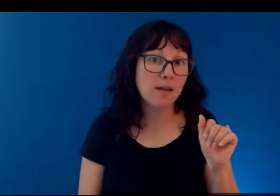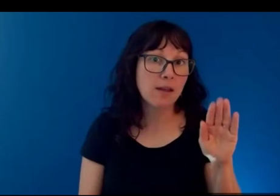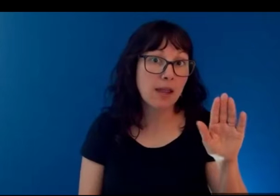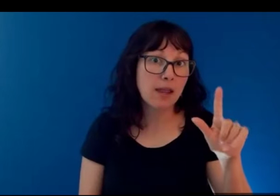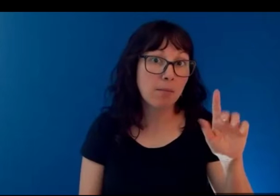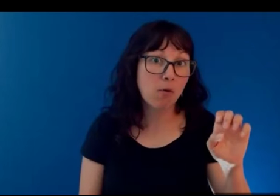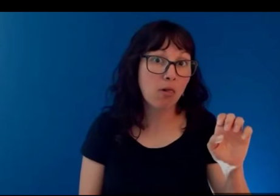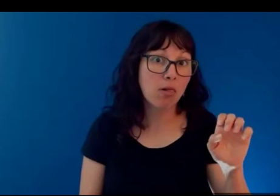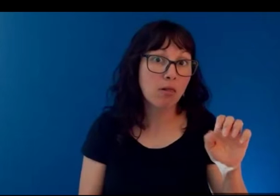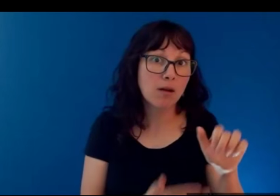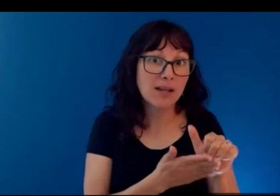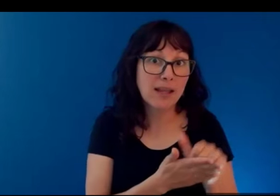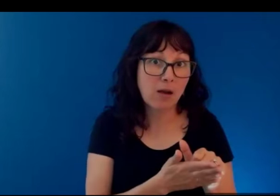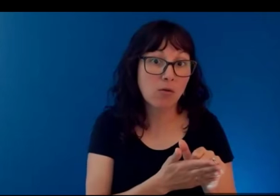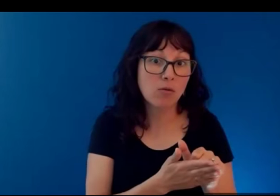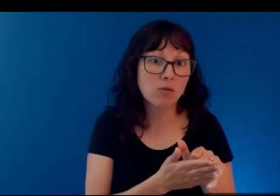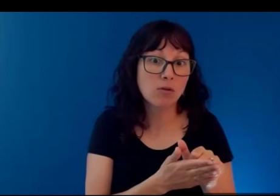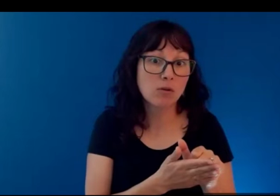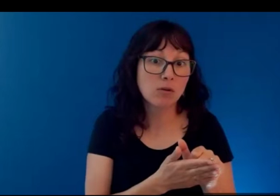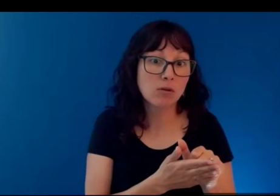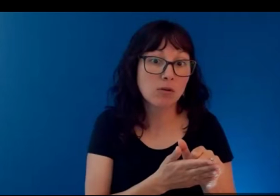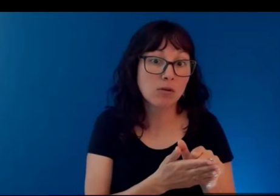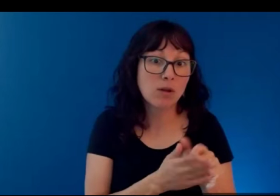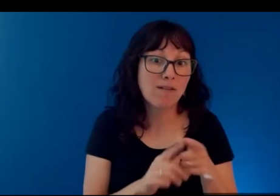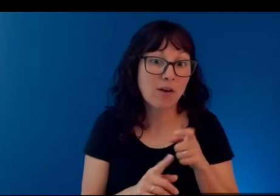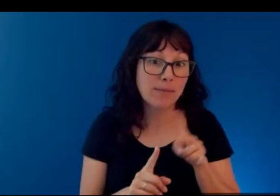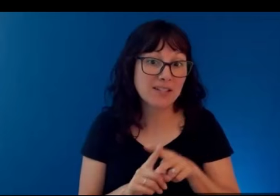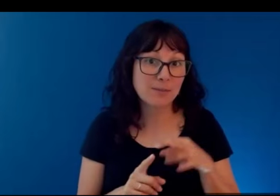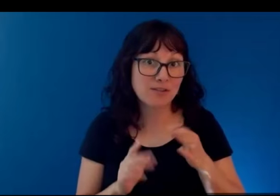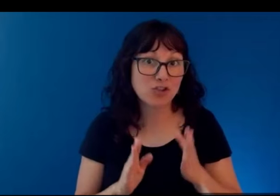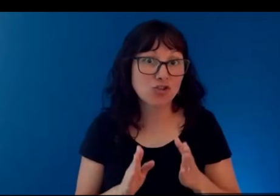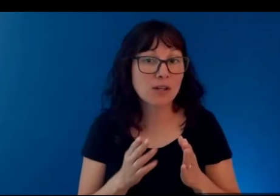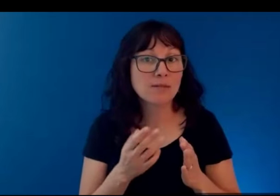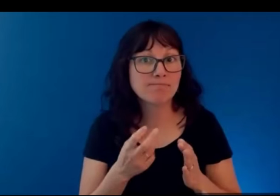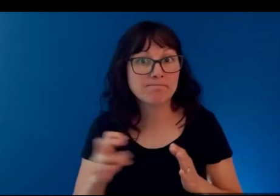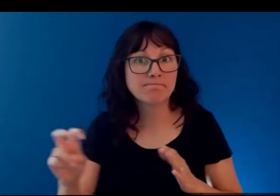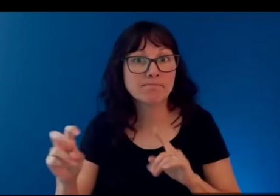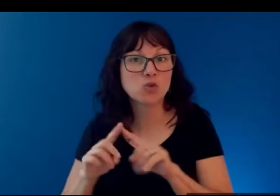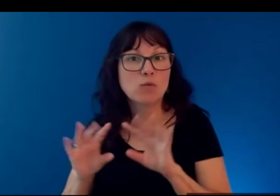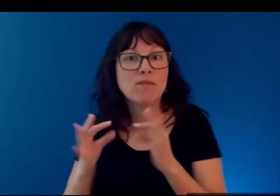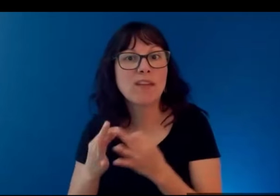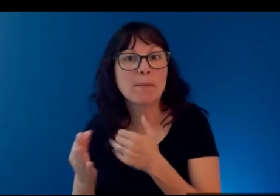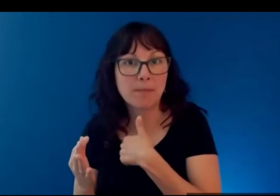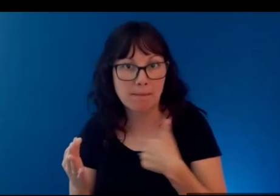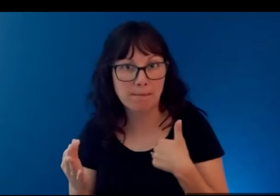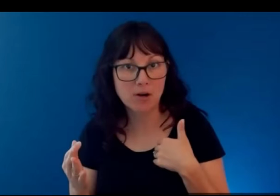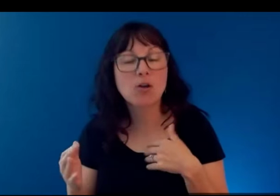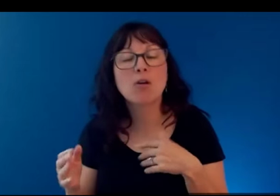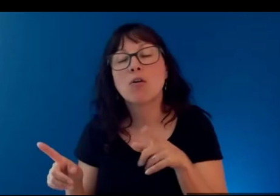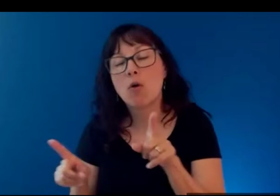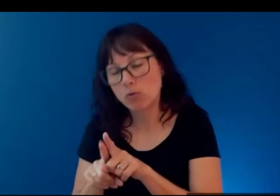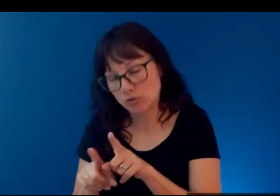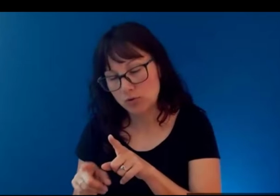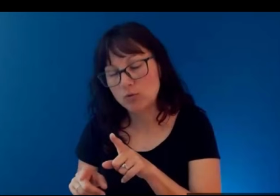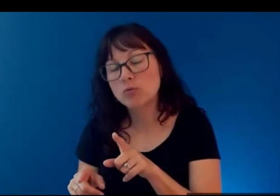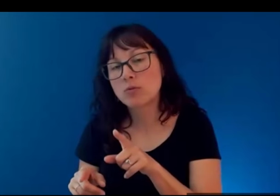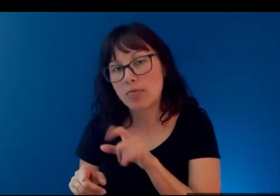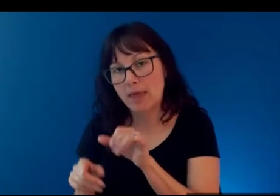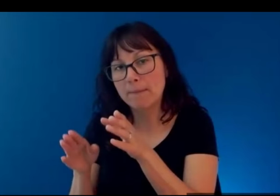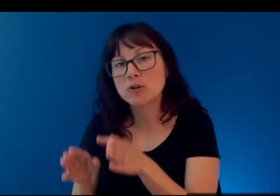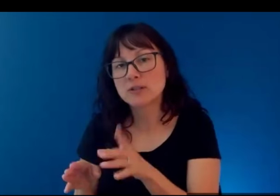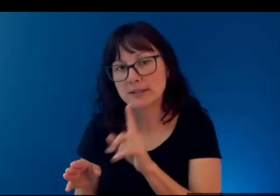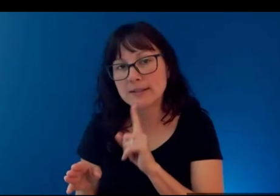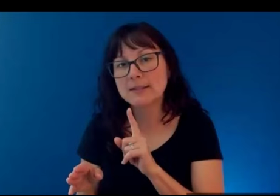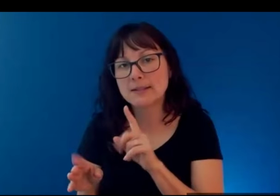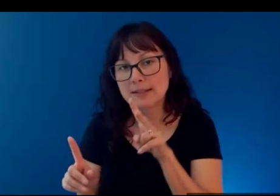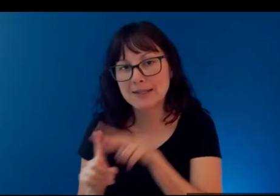designated beneficiary to a family member who also qualifies as a designated beneficiary. So if I